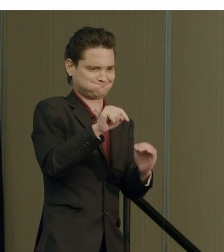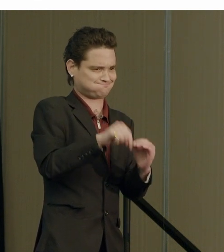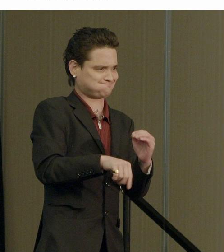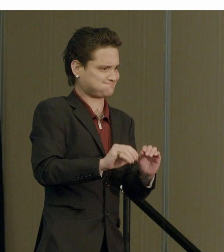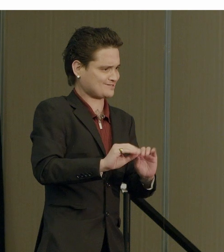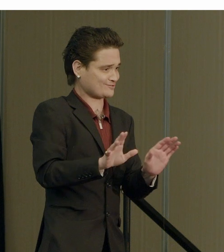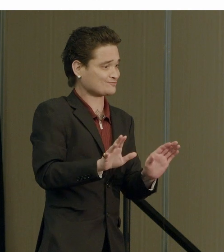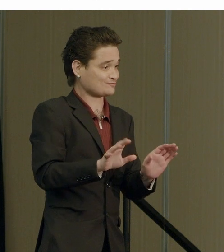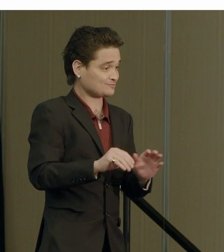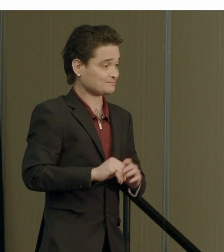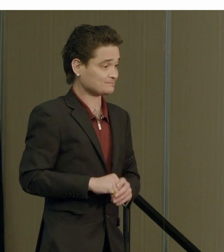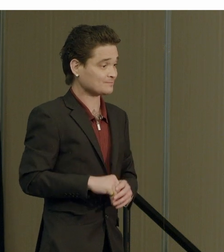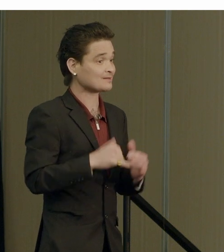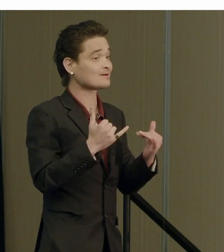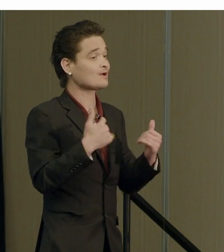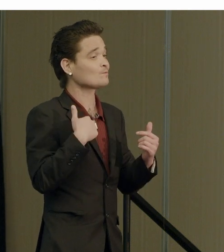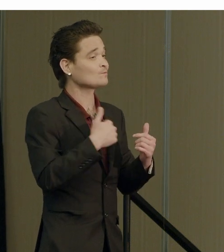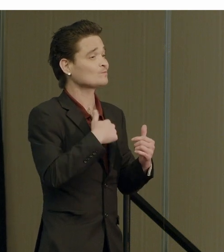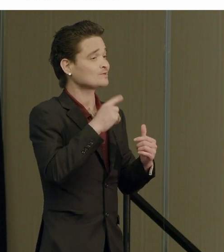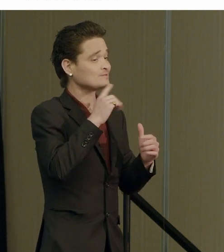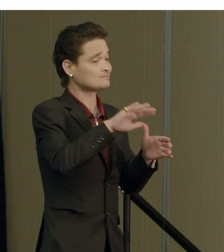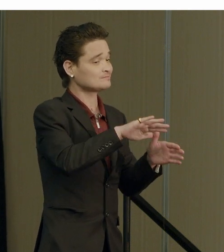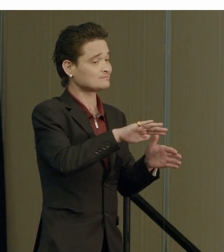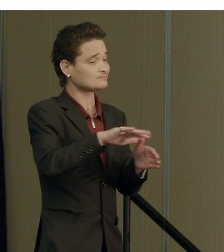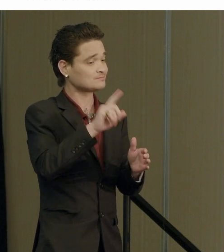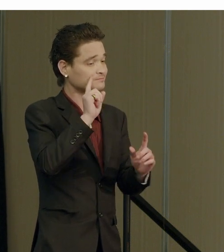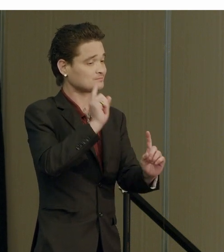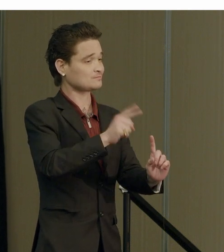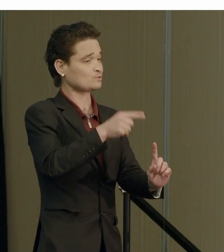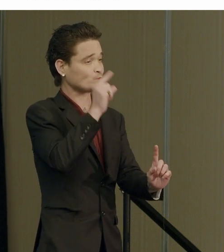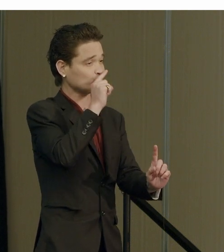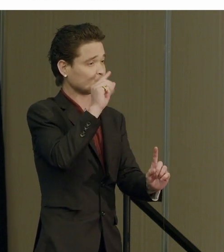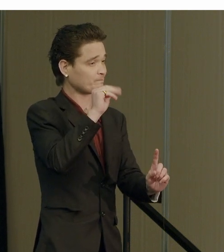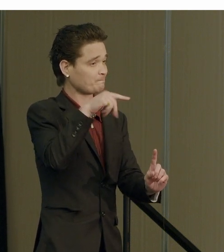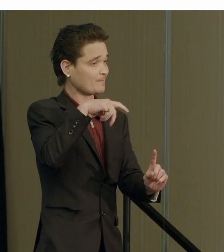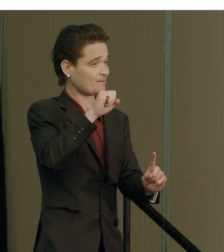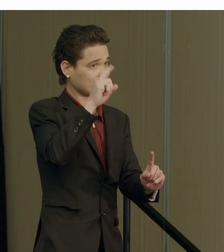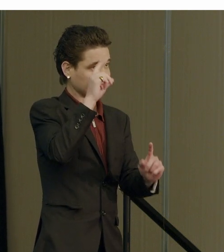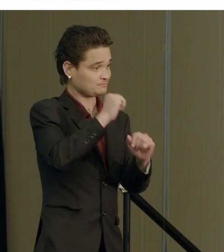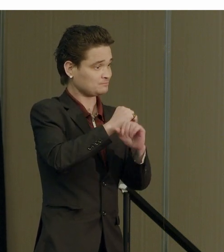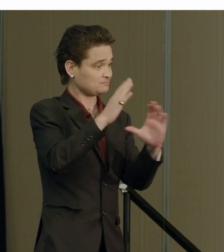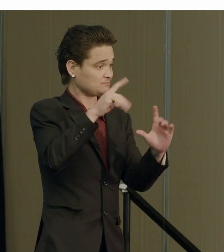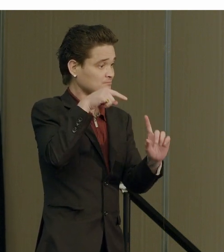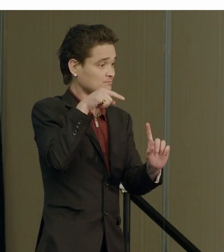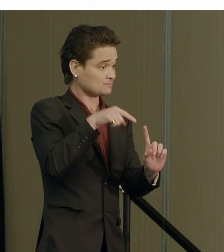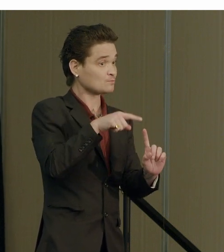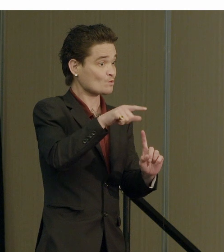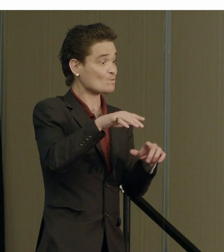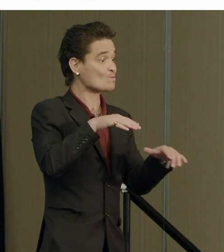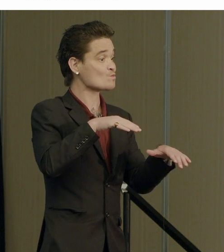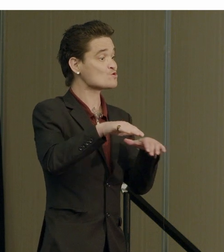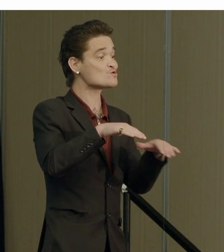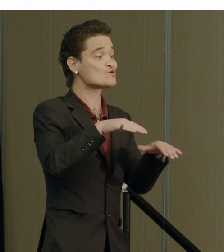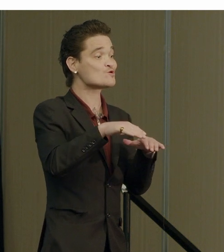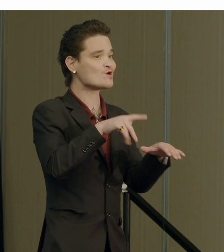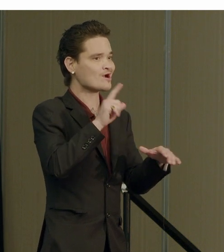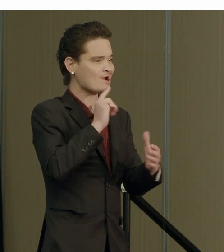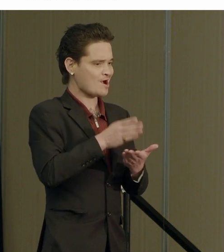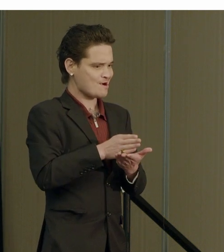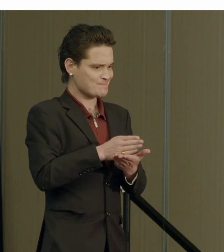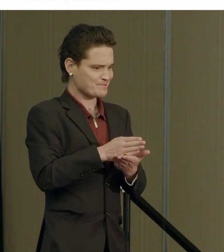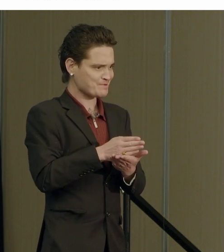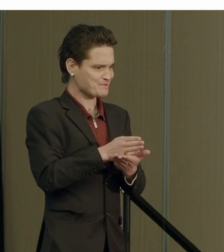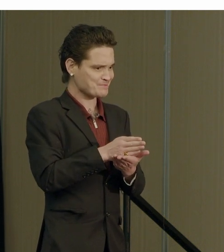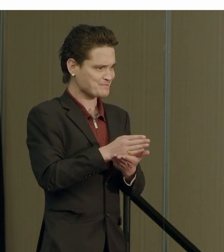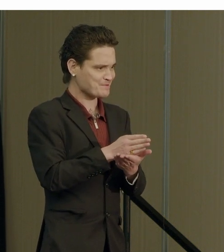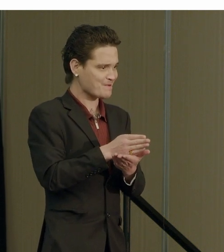With Maps, you can learn more about the world around you by receiving more detailed walking instructions. For those who are blind or low vision, we're expanding detailed voice